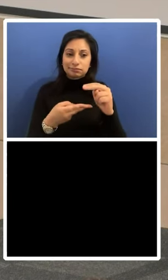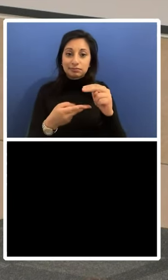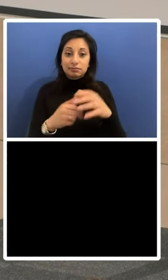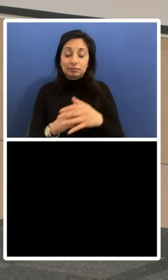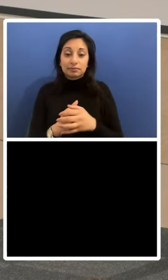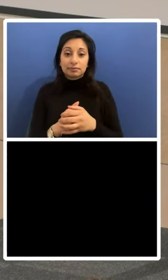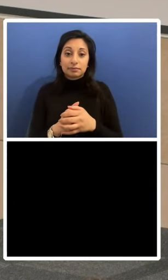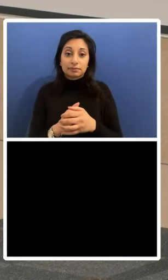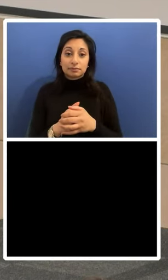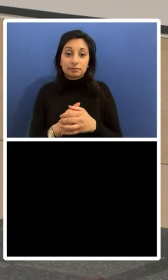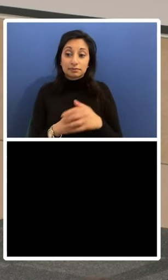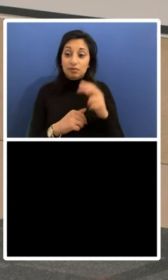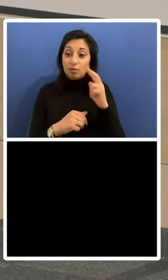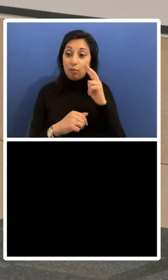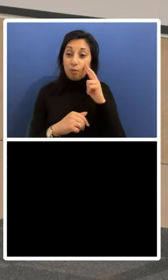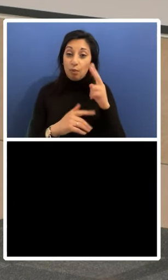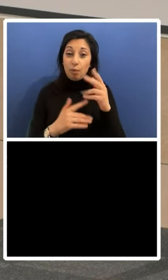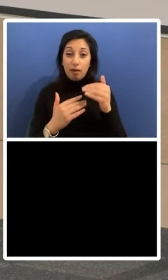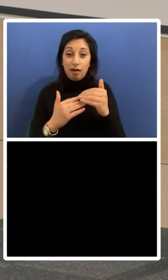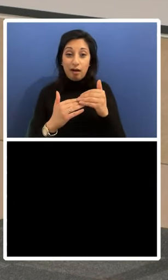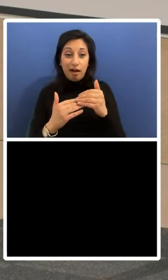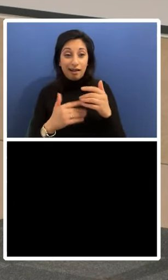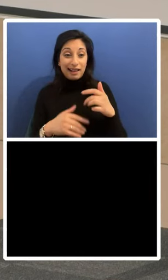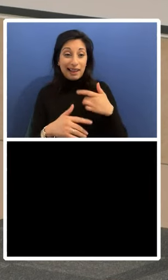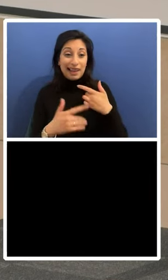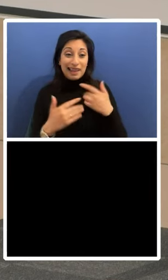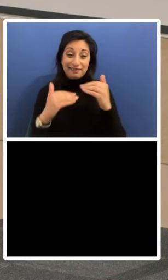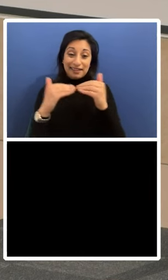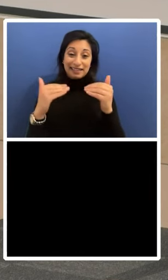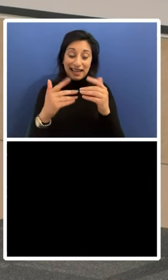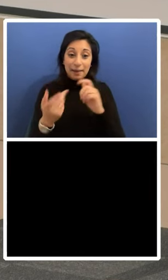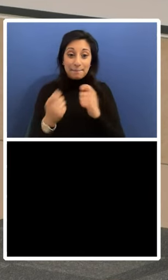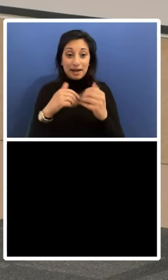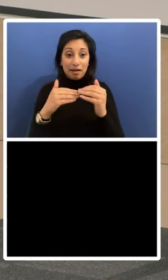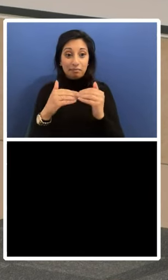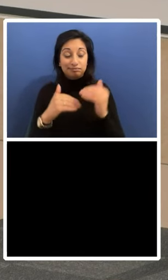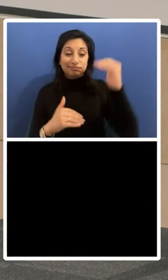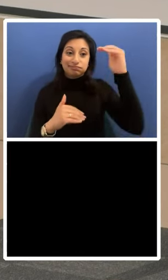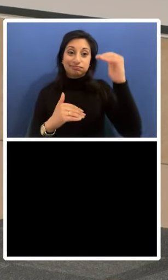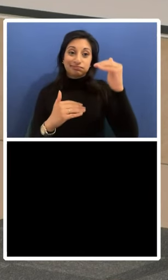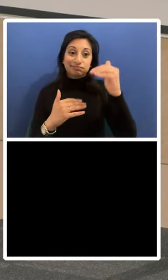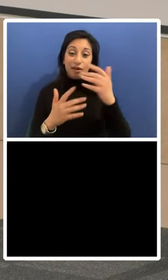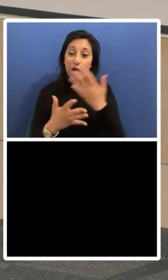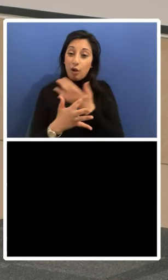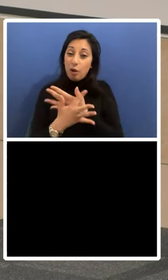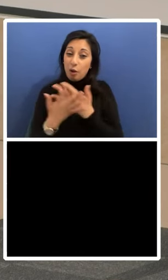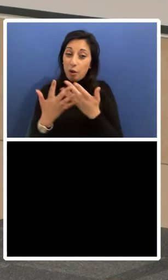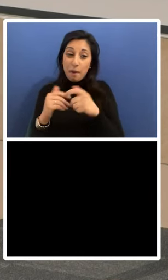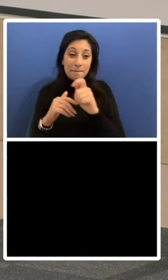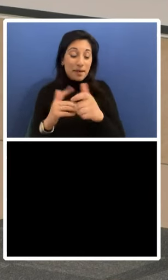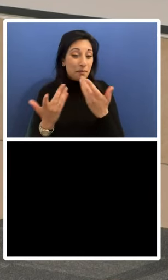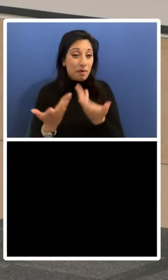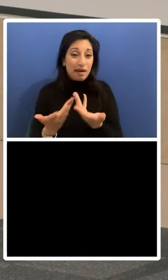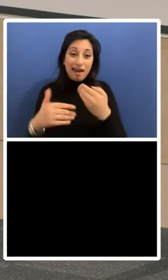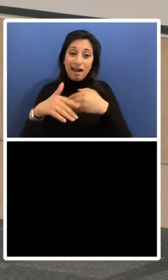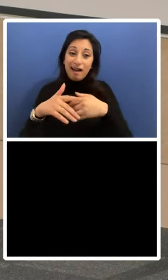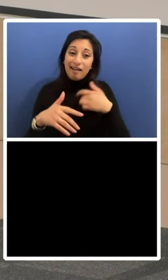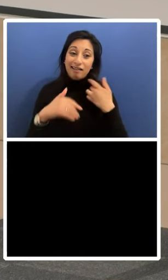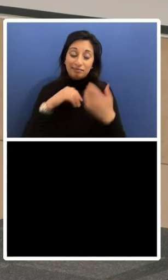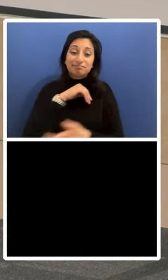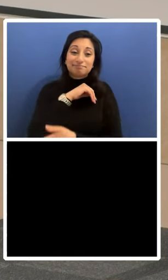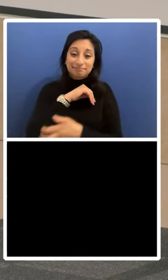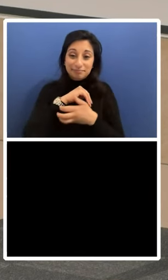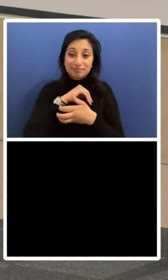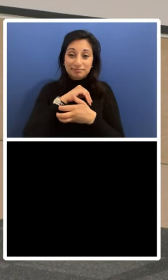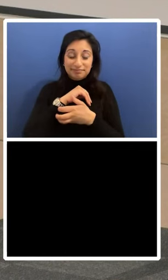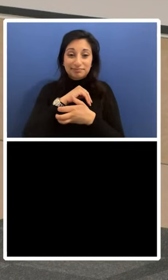living standards have fallen in the last few years, like really, really dramatically, lots of people falling into poverty. And it's, you know, I imagine most of us here are probably not on the